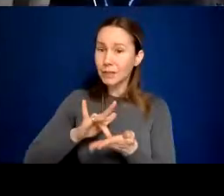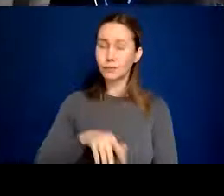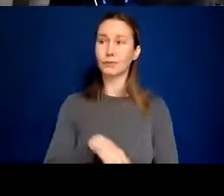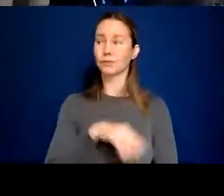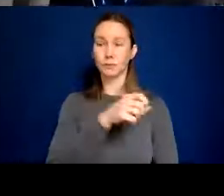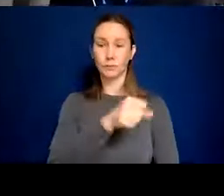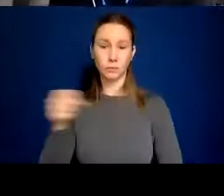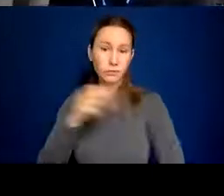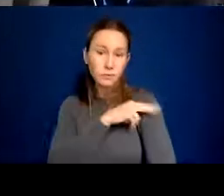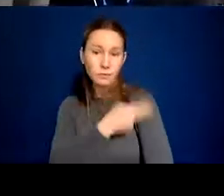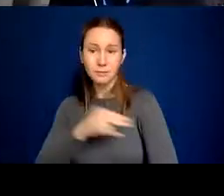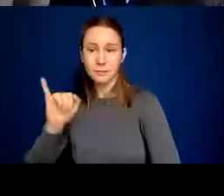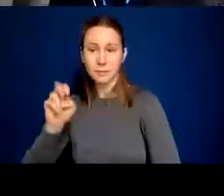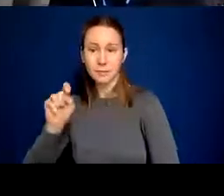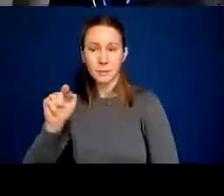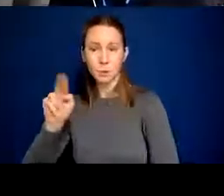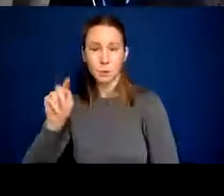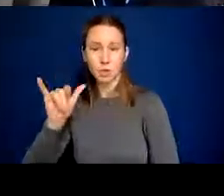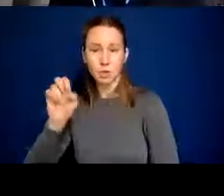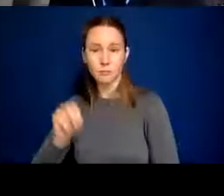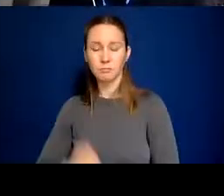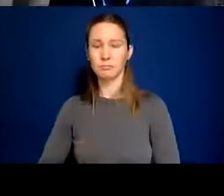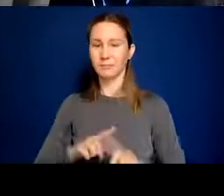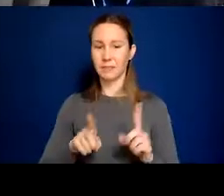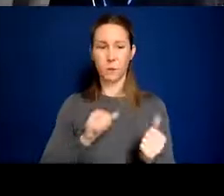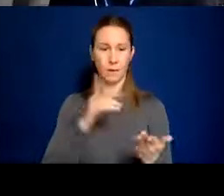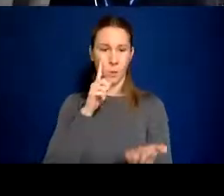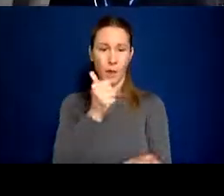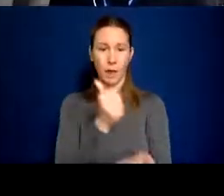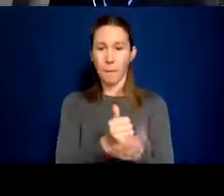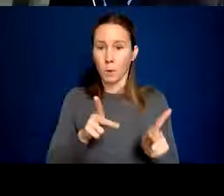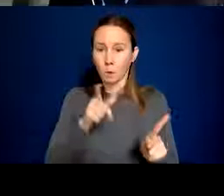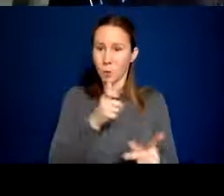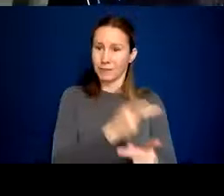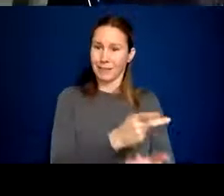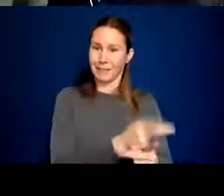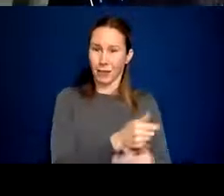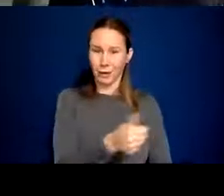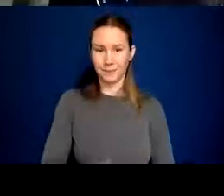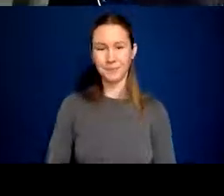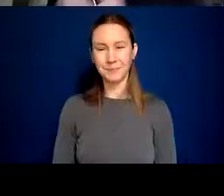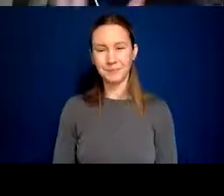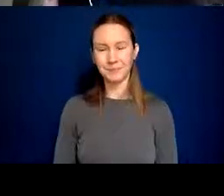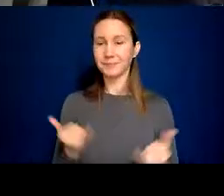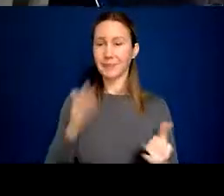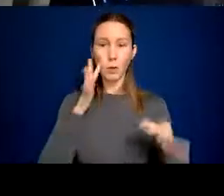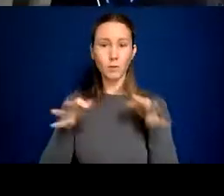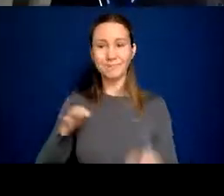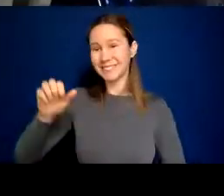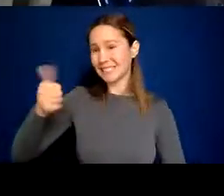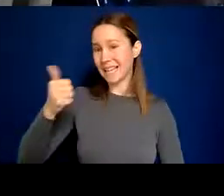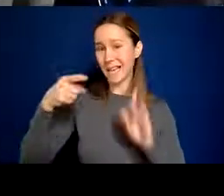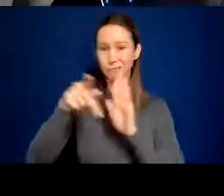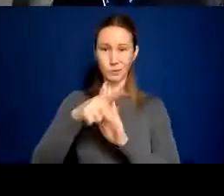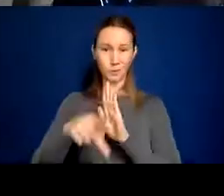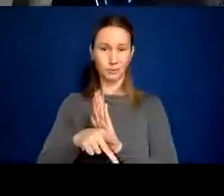institutionalization, and different measures of caregiver distress and behavioral symptoms. So I'm going to walk you through 10 principles that we think about,